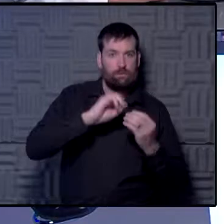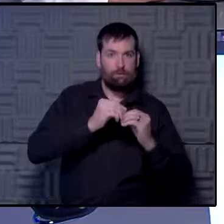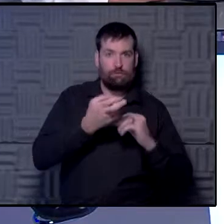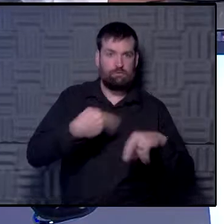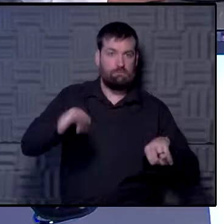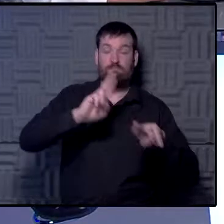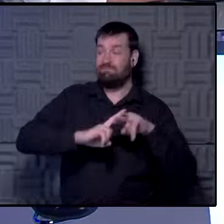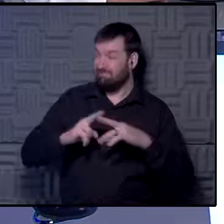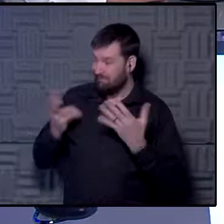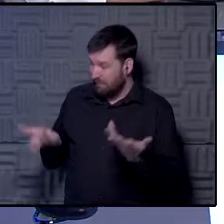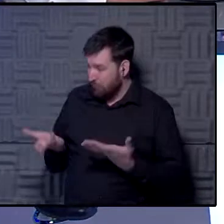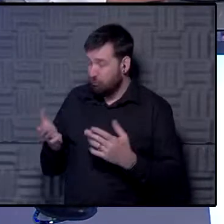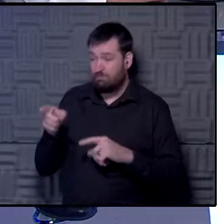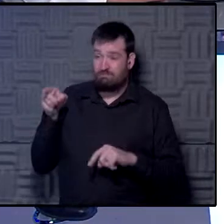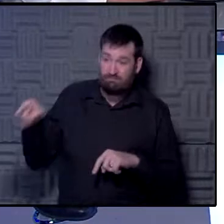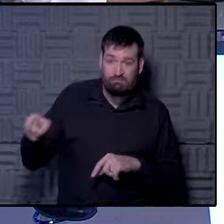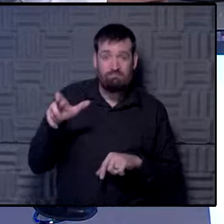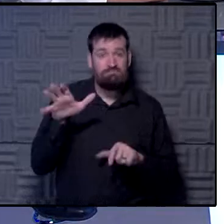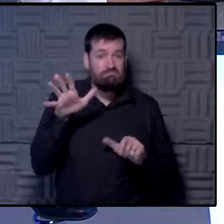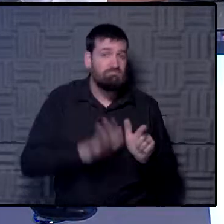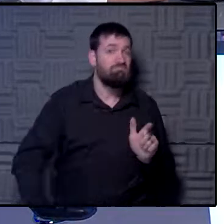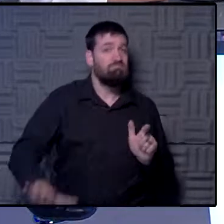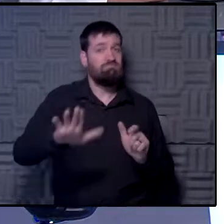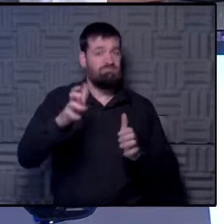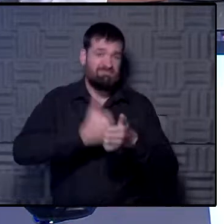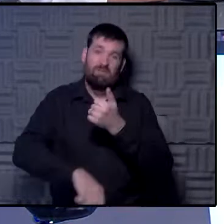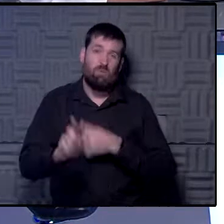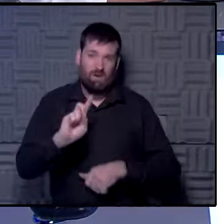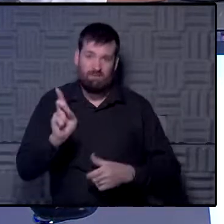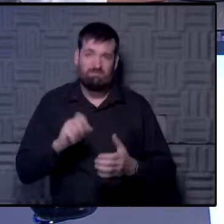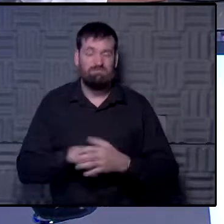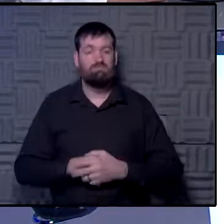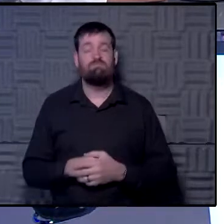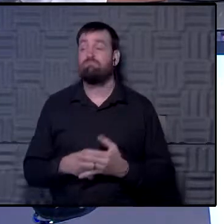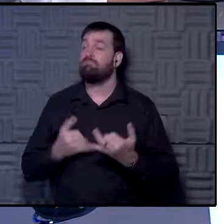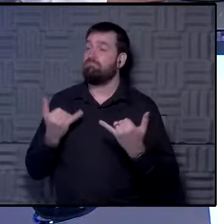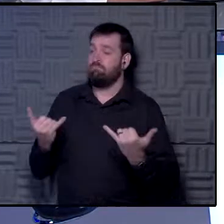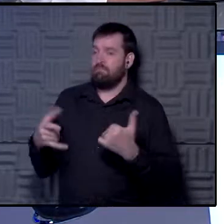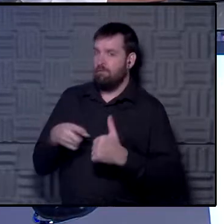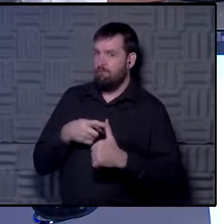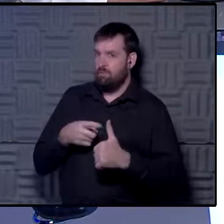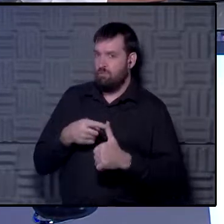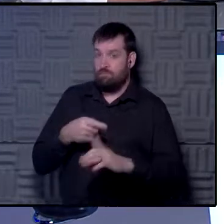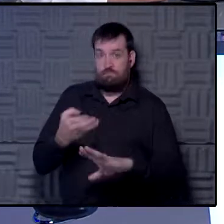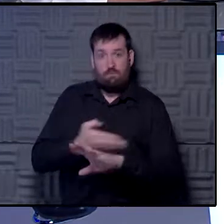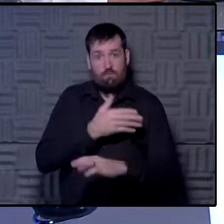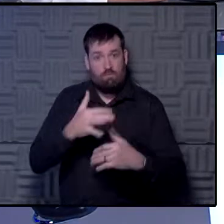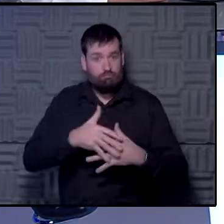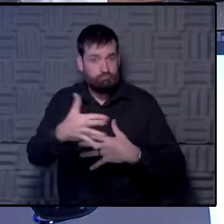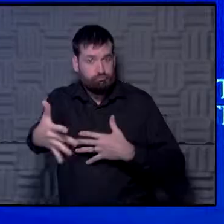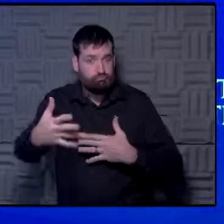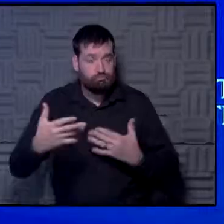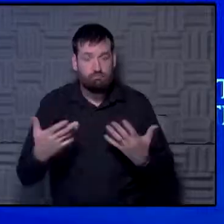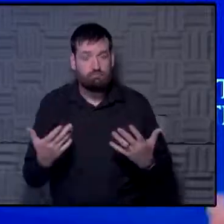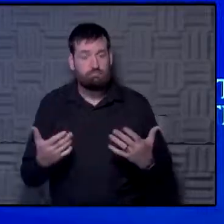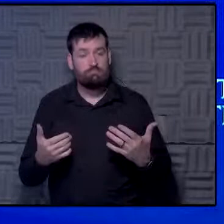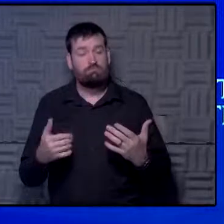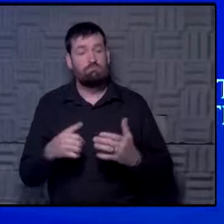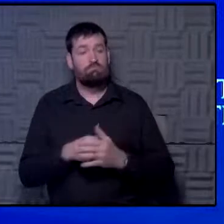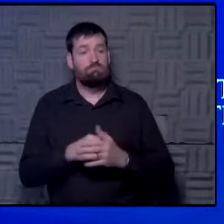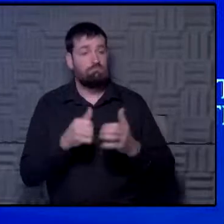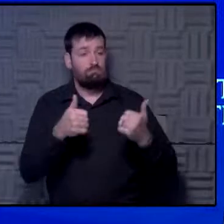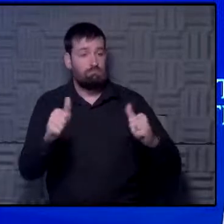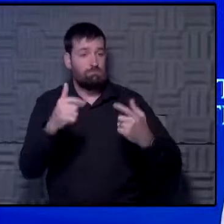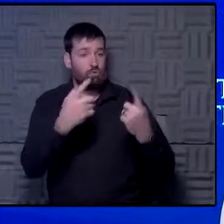there, and everywhere, I'm Yeah. afraid, is really what we're Yeah. facing. Well, let's first see, before we start the rest of our program, if there's